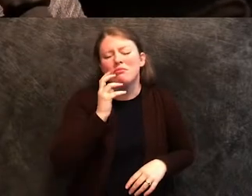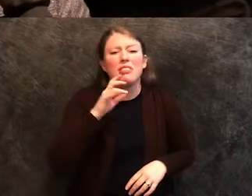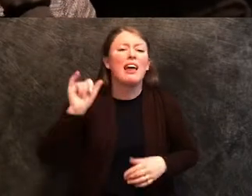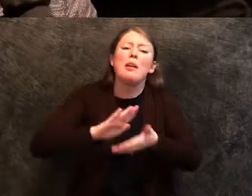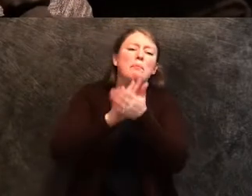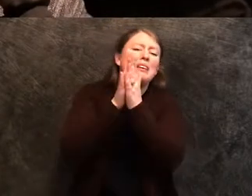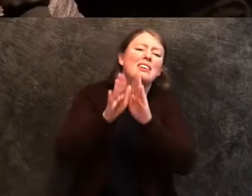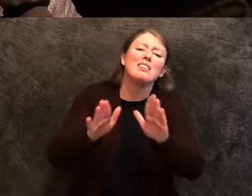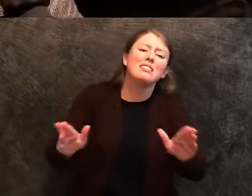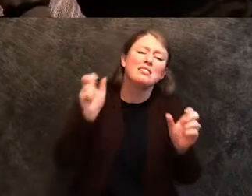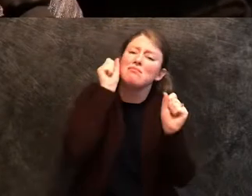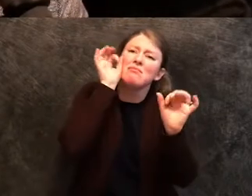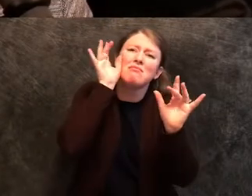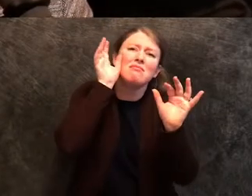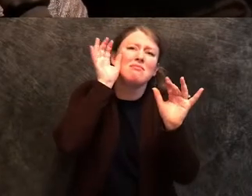Peace like no